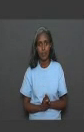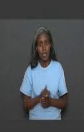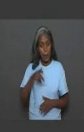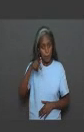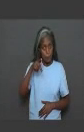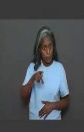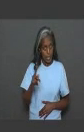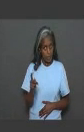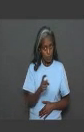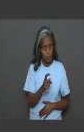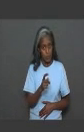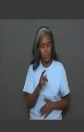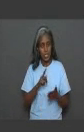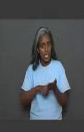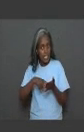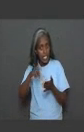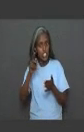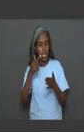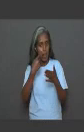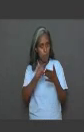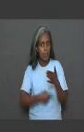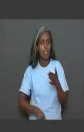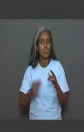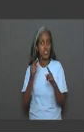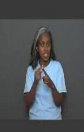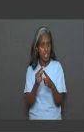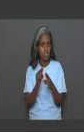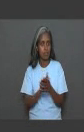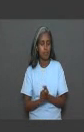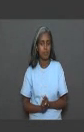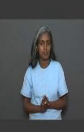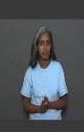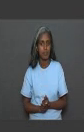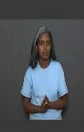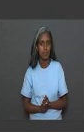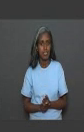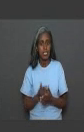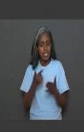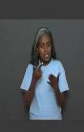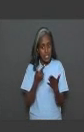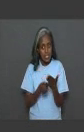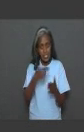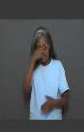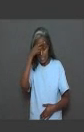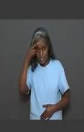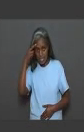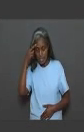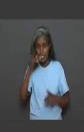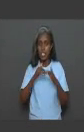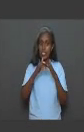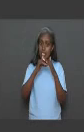Let P be the original price of the item. In that case,